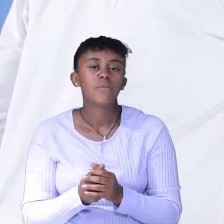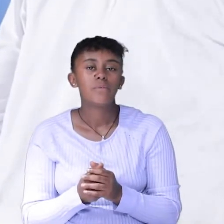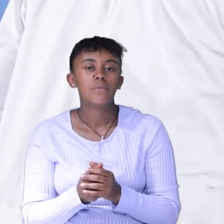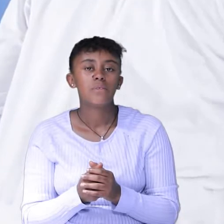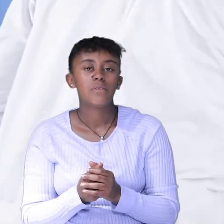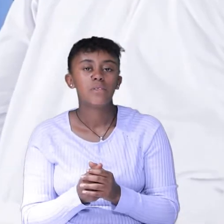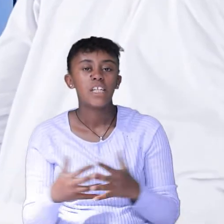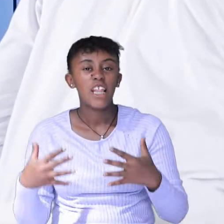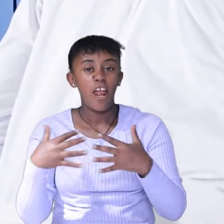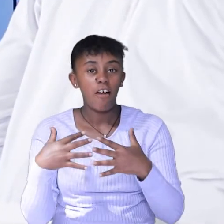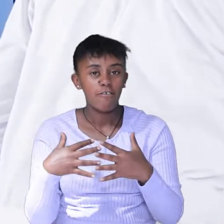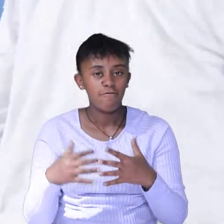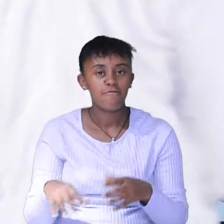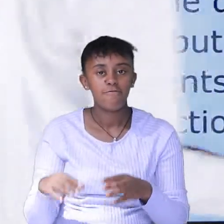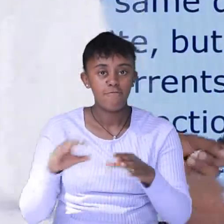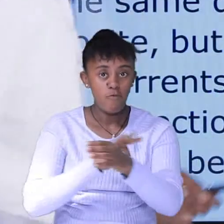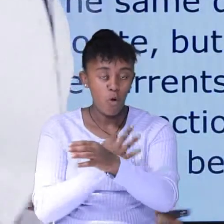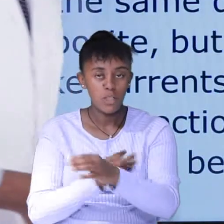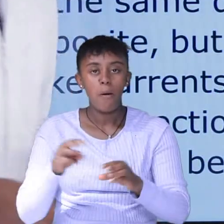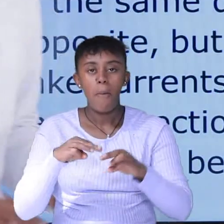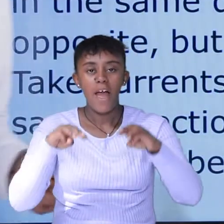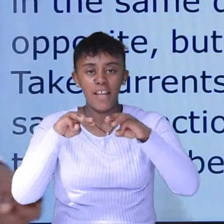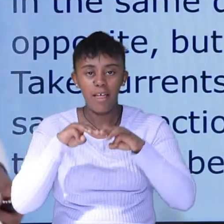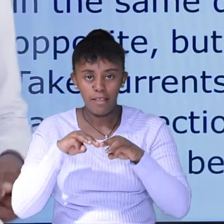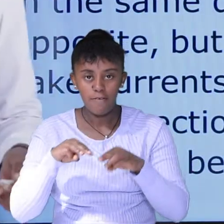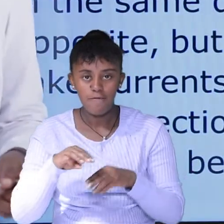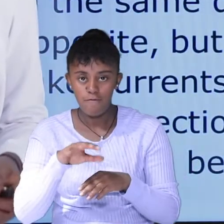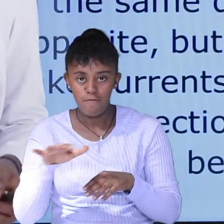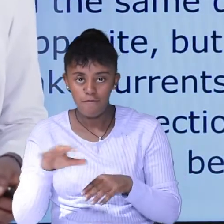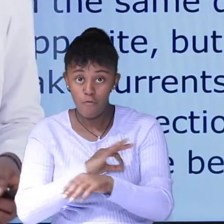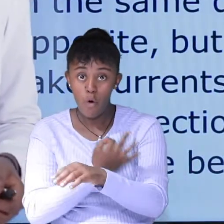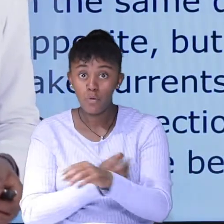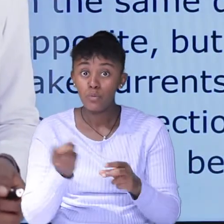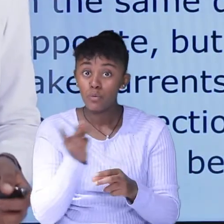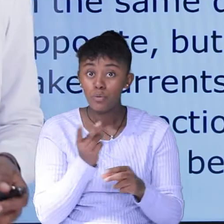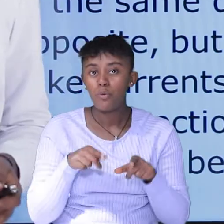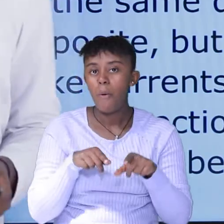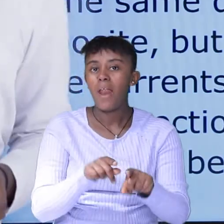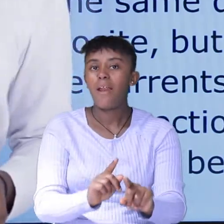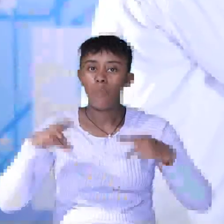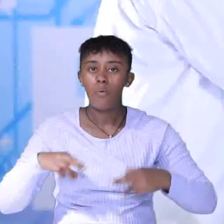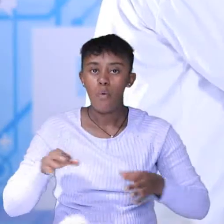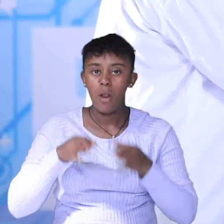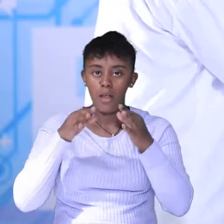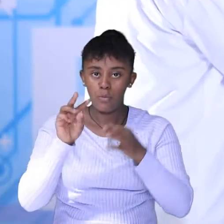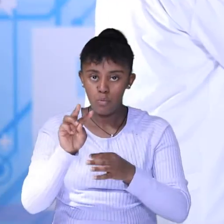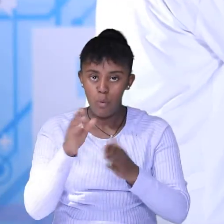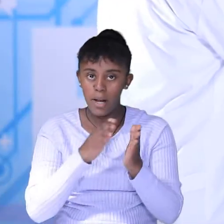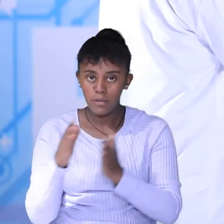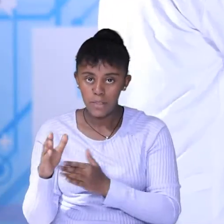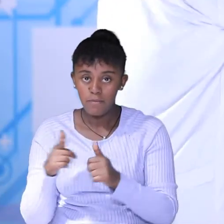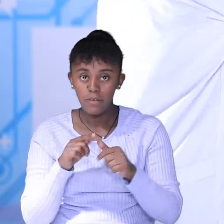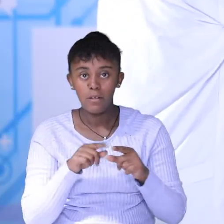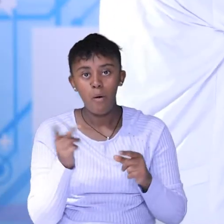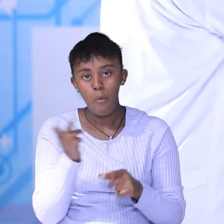interactive force, and that interactive force is magnetic force between the two parallel current carrying conductors. Two arrangements. The first thing